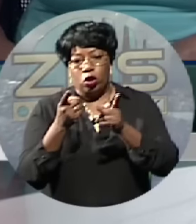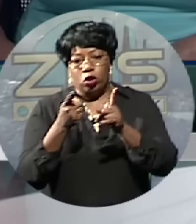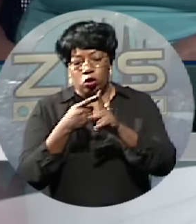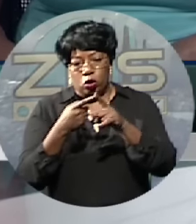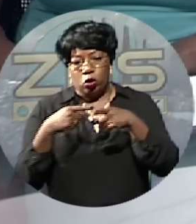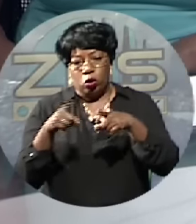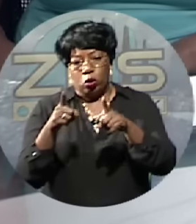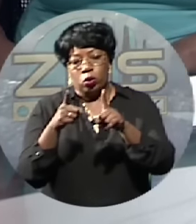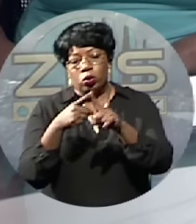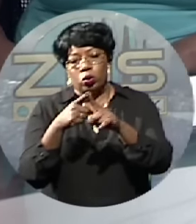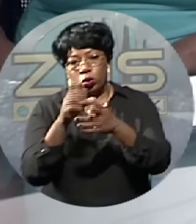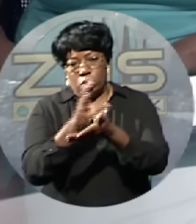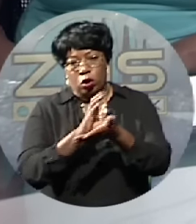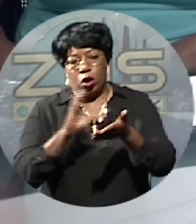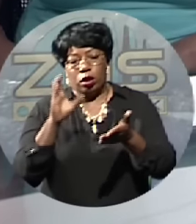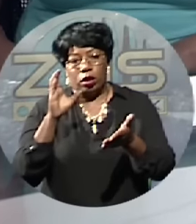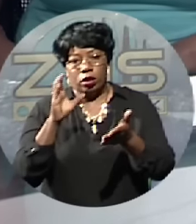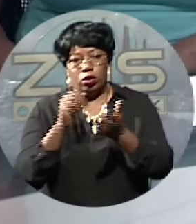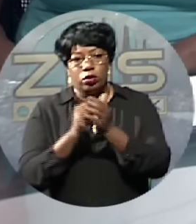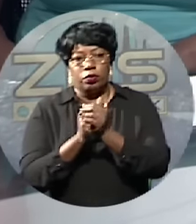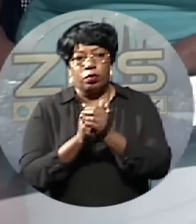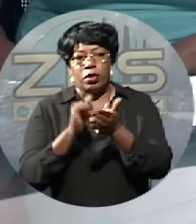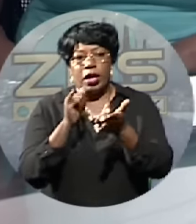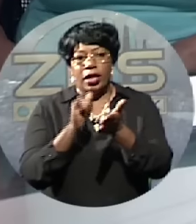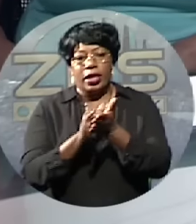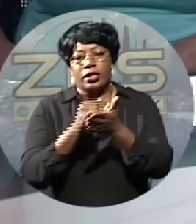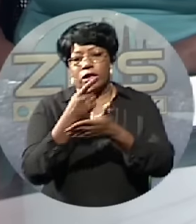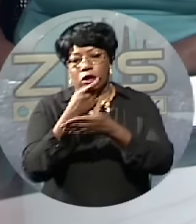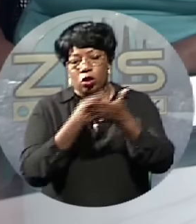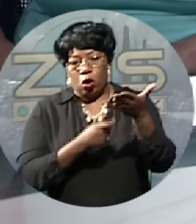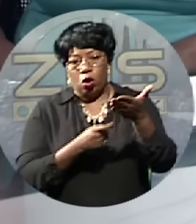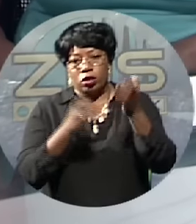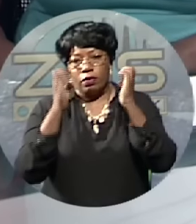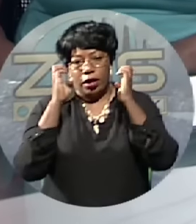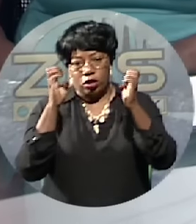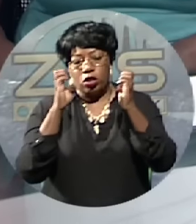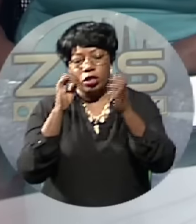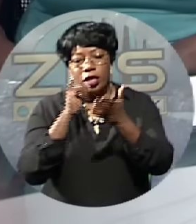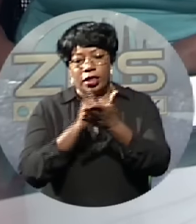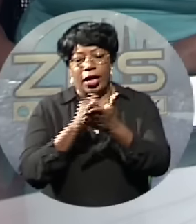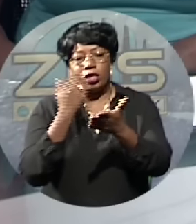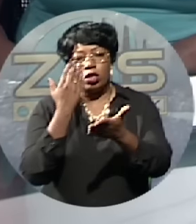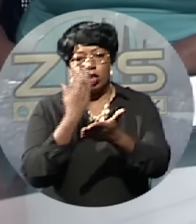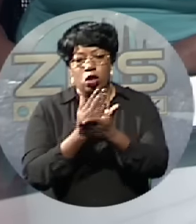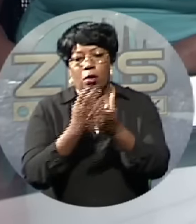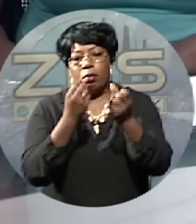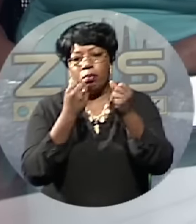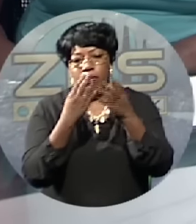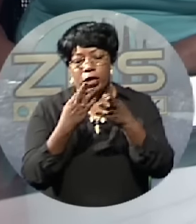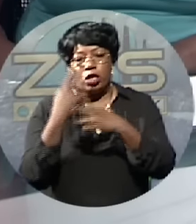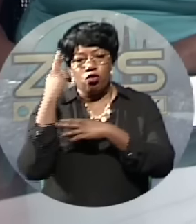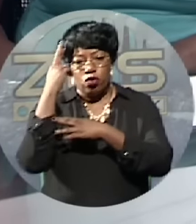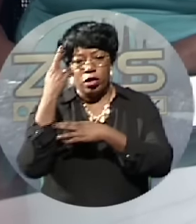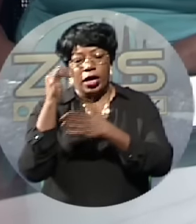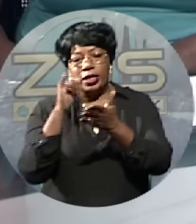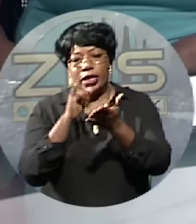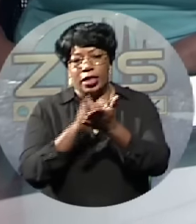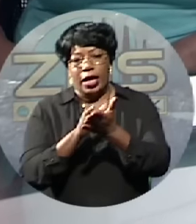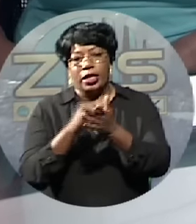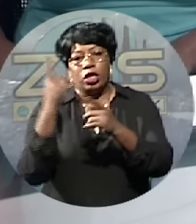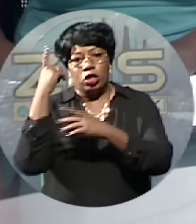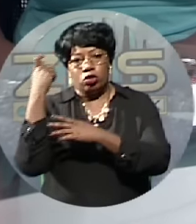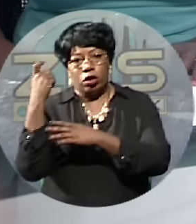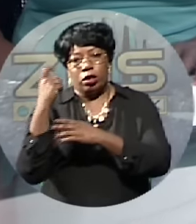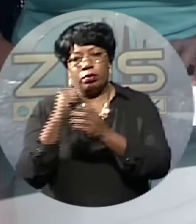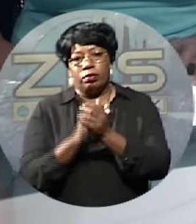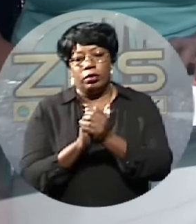pursue tertiary level education. And that is the cost of education, which has stopped many of them from realizing that dream. But the nation's